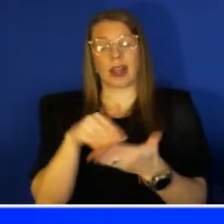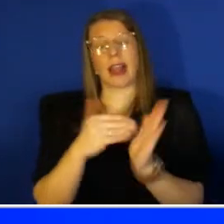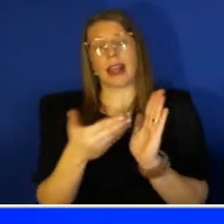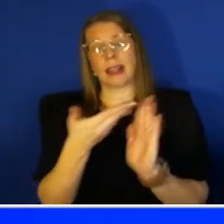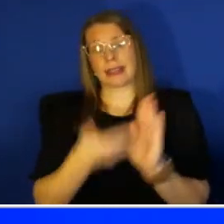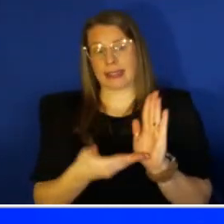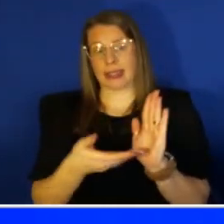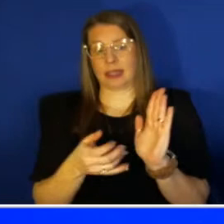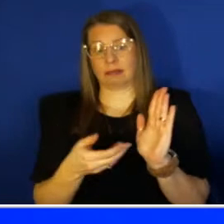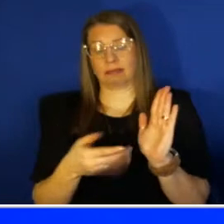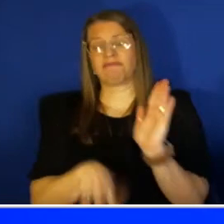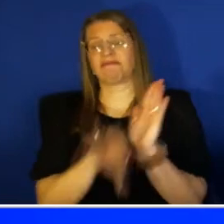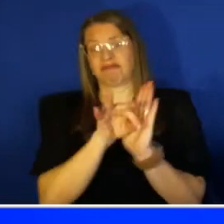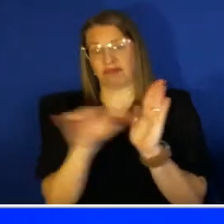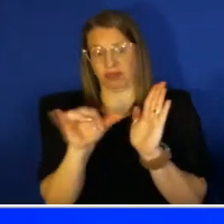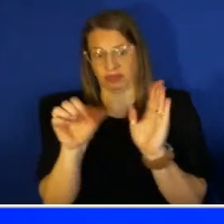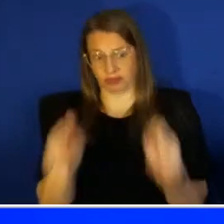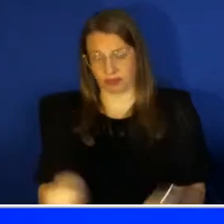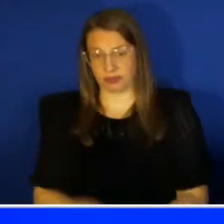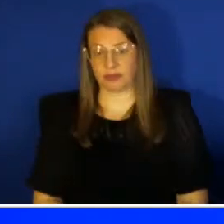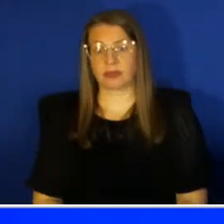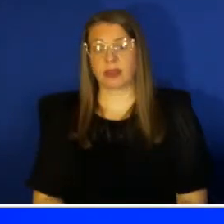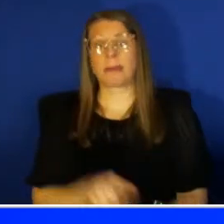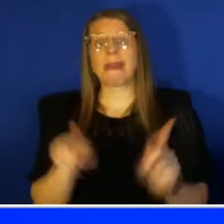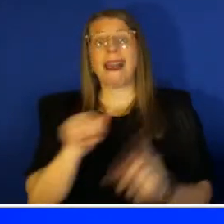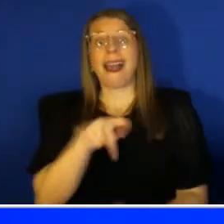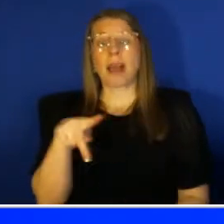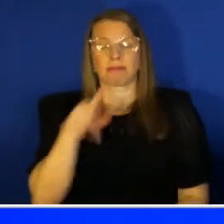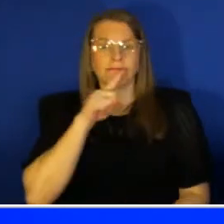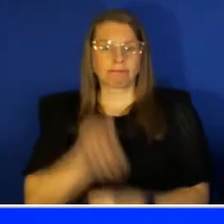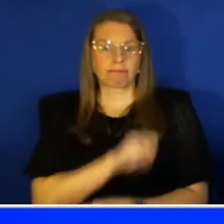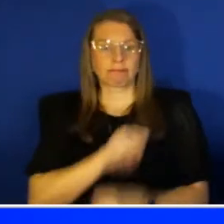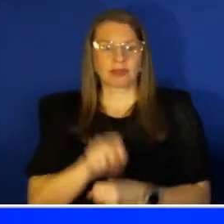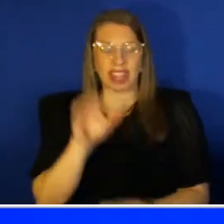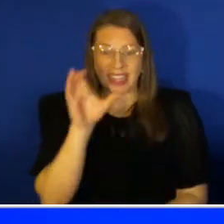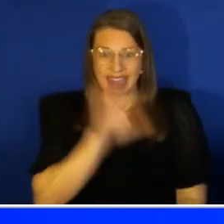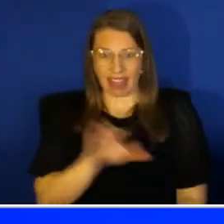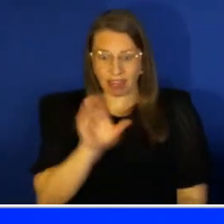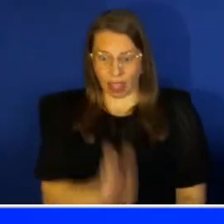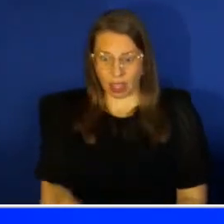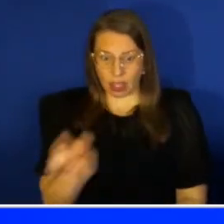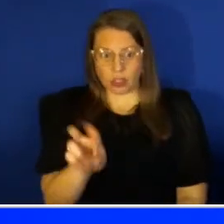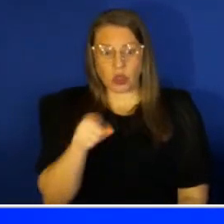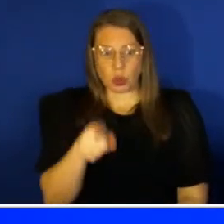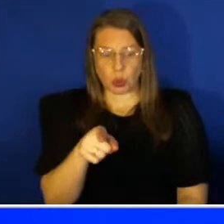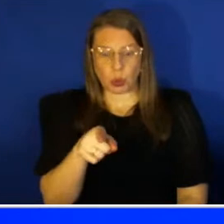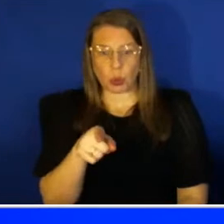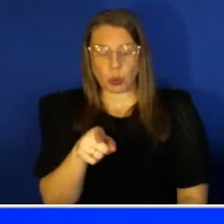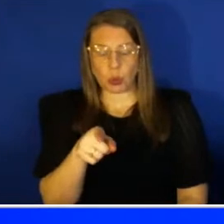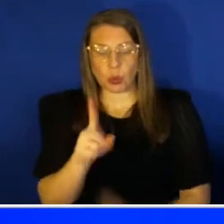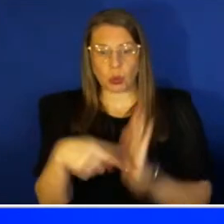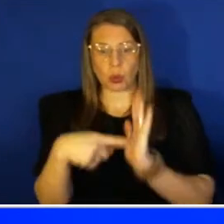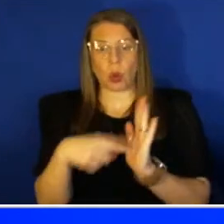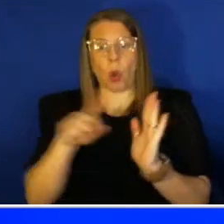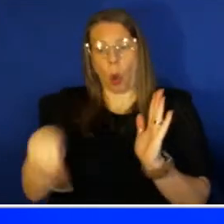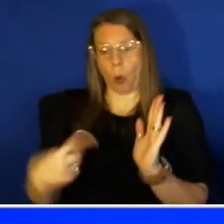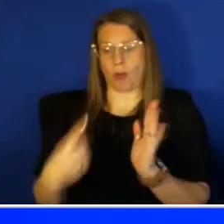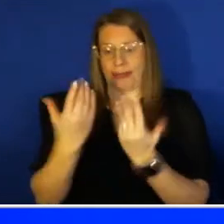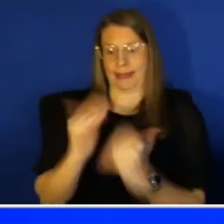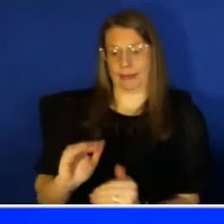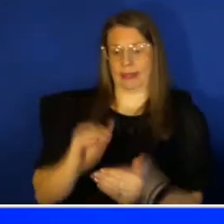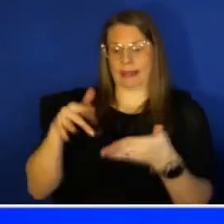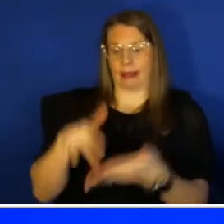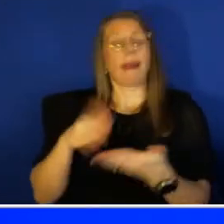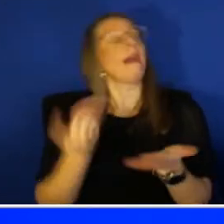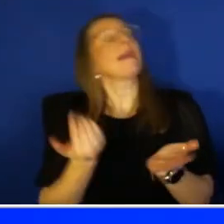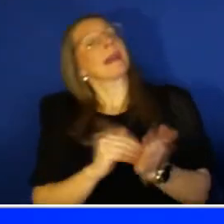the app actually navigates you and tries to showcase only those limited study. Again, going